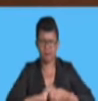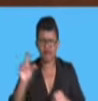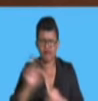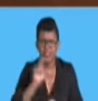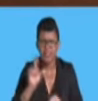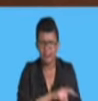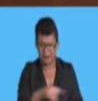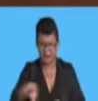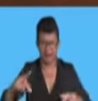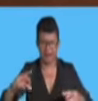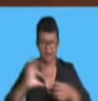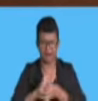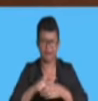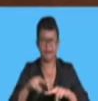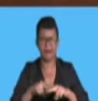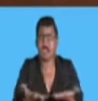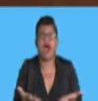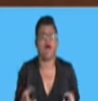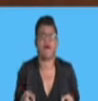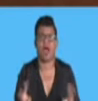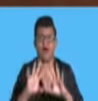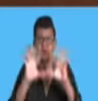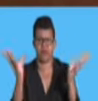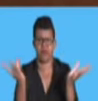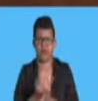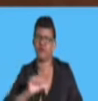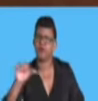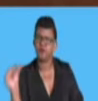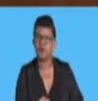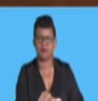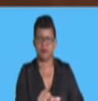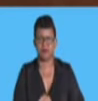be. Madam Speaker,